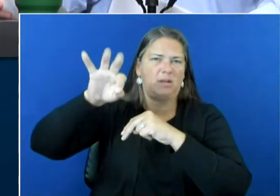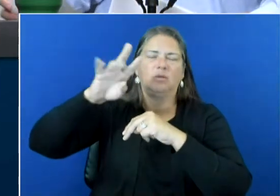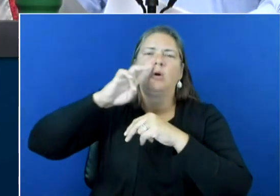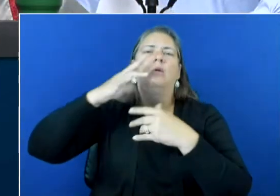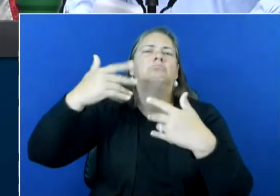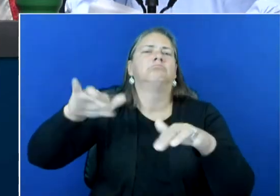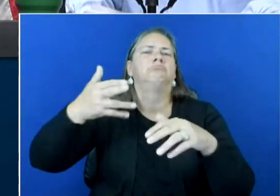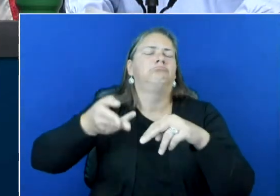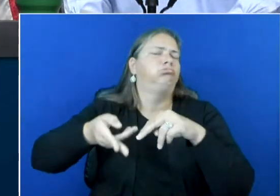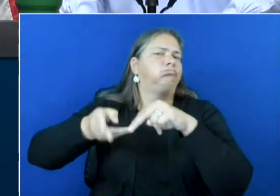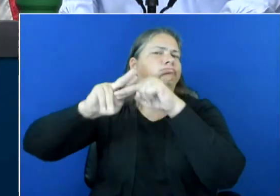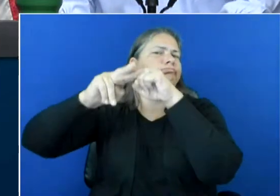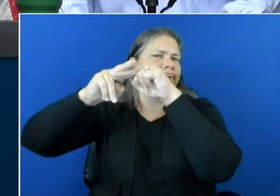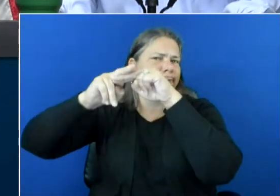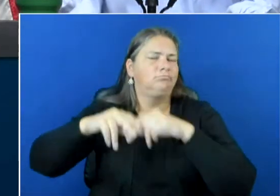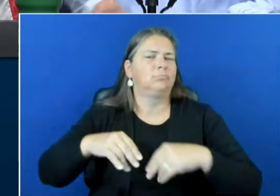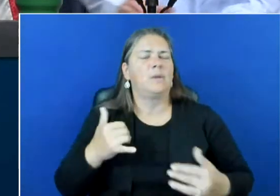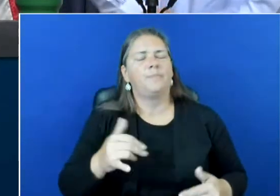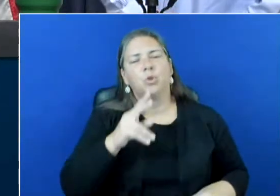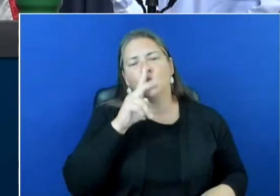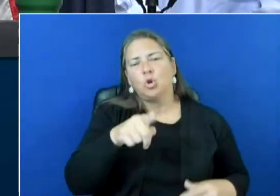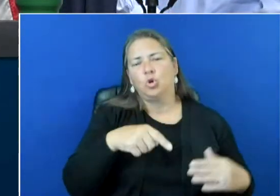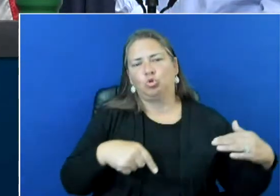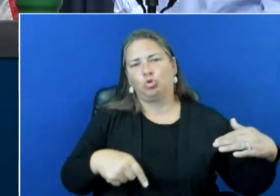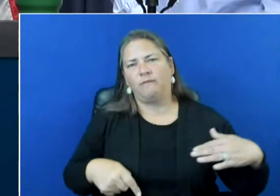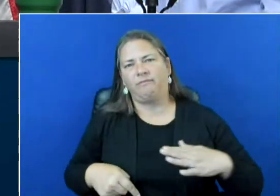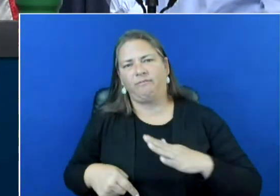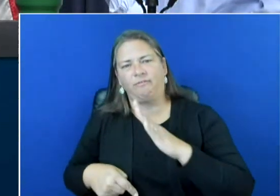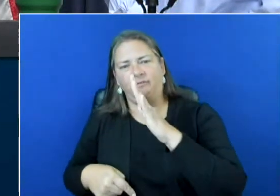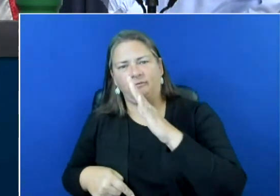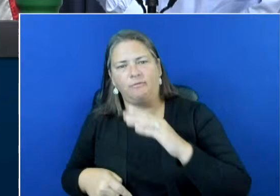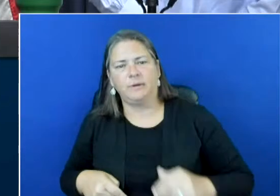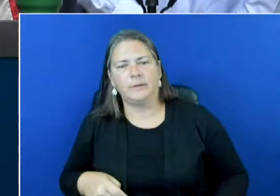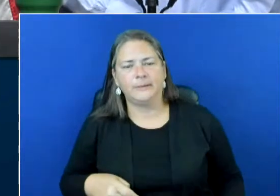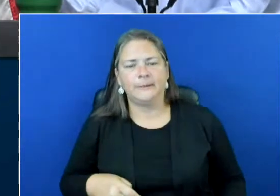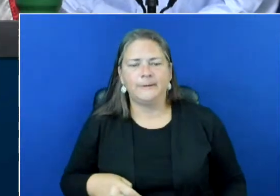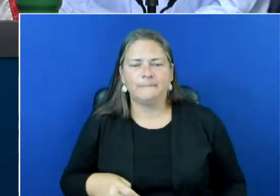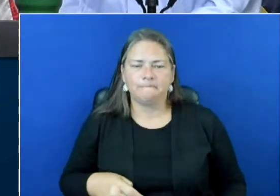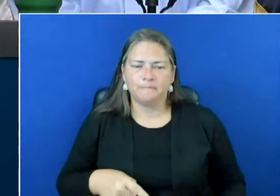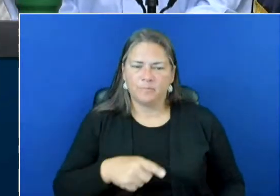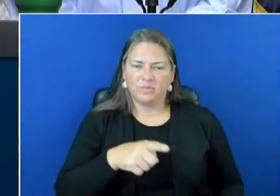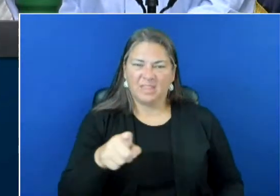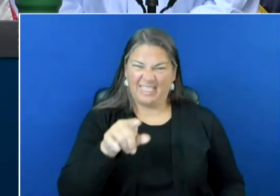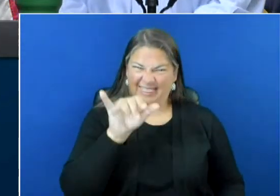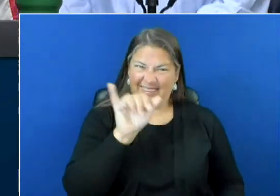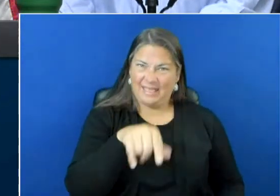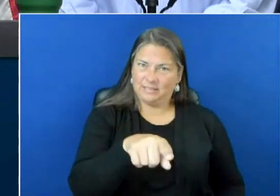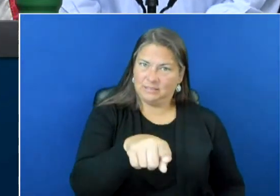Let's look at the curve in that one. That's what exponential looks like, folks.